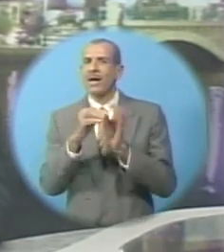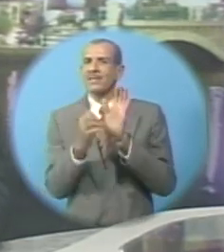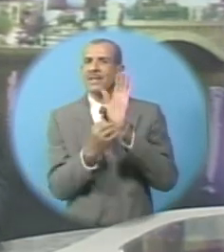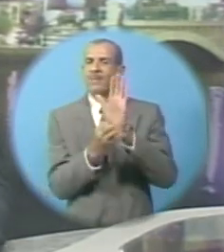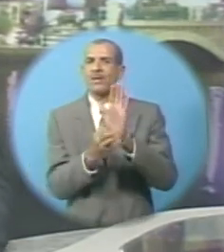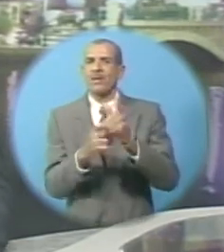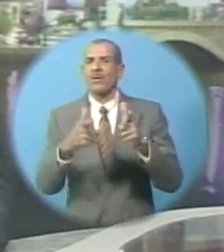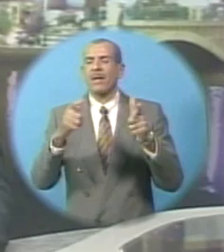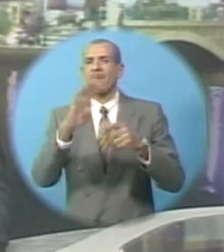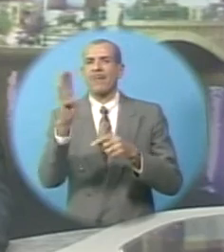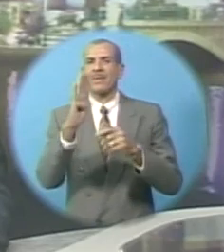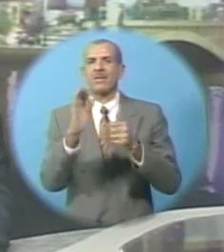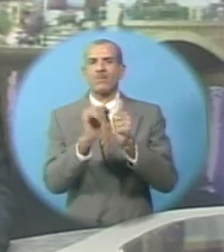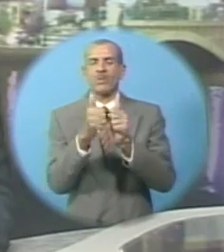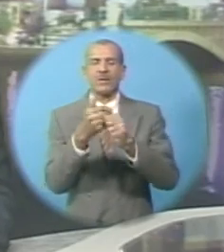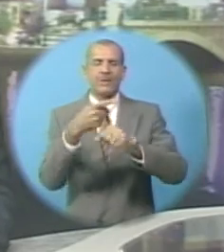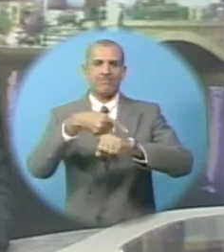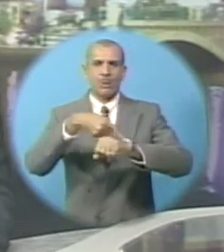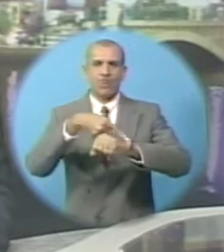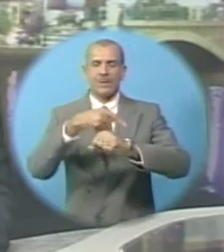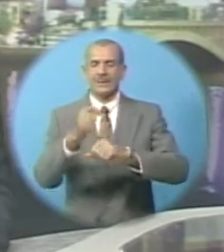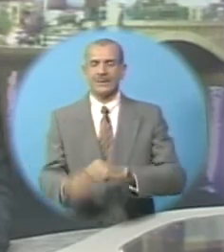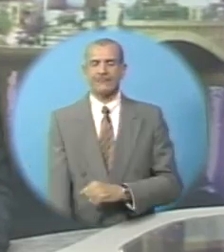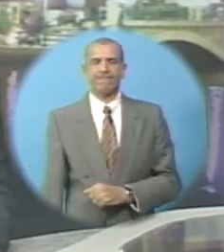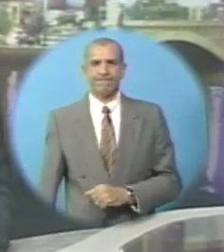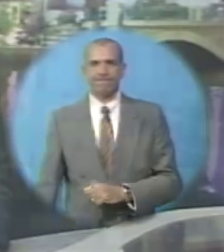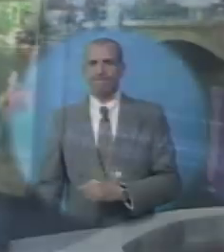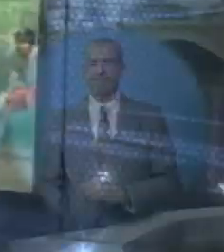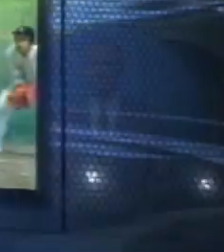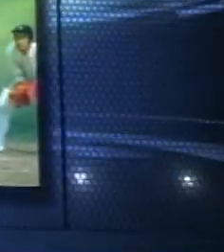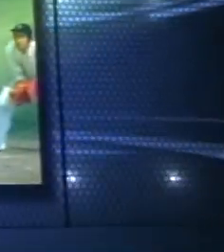great Bajan sporting moments.